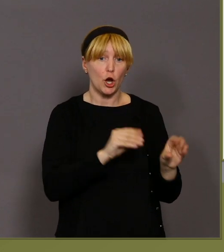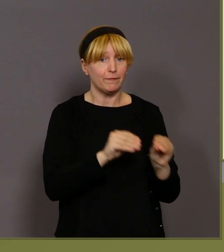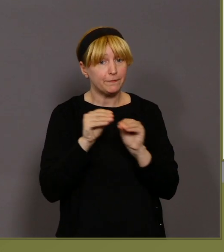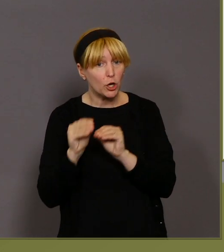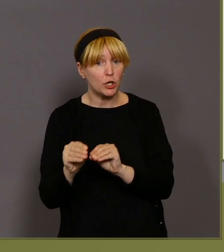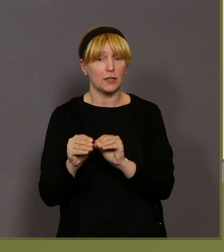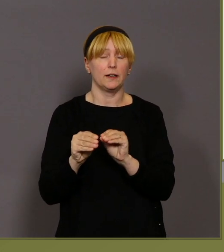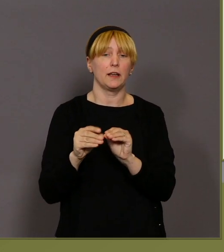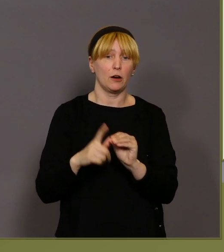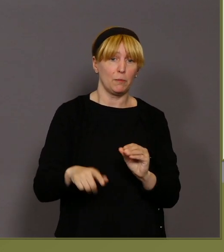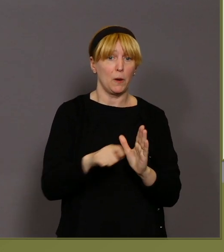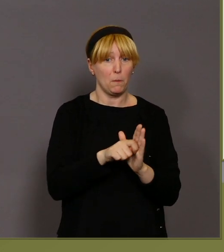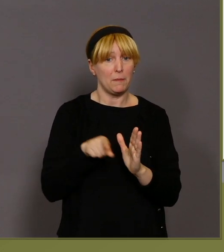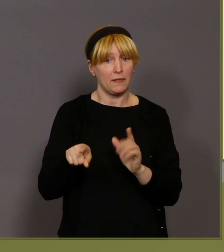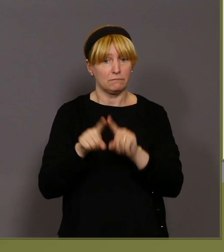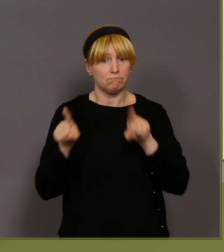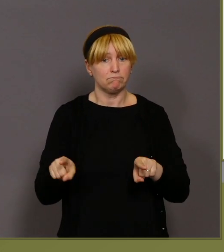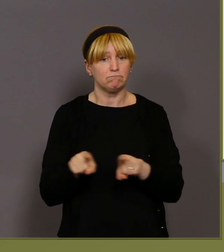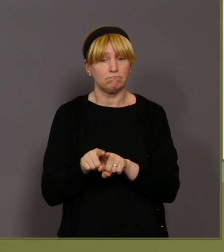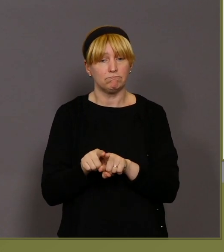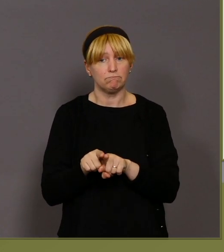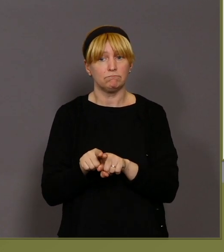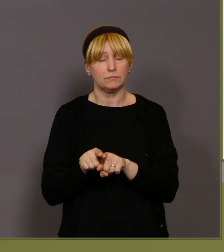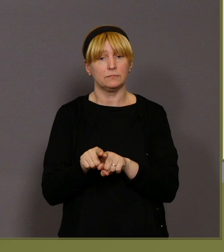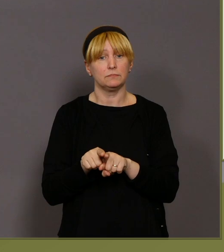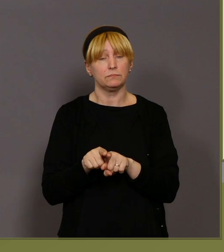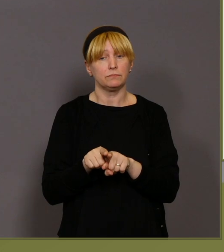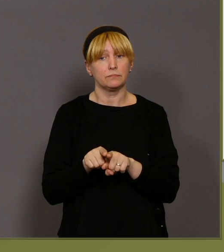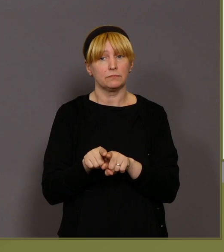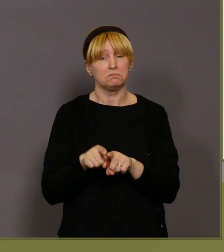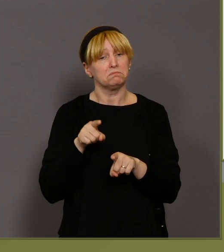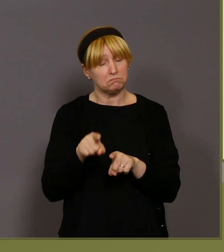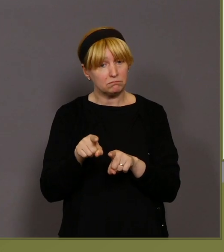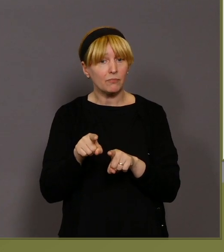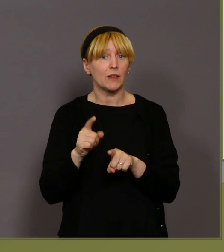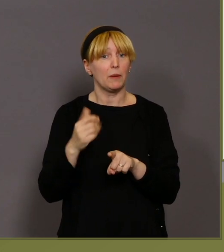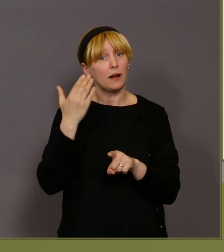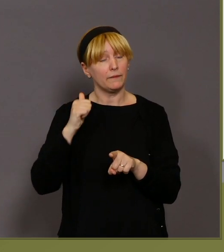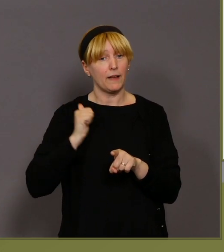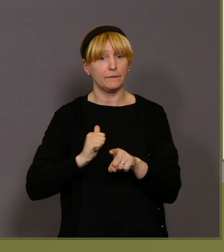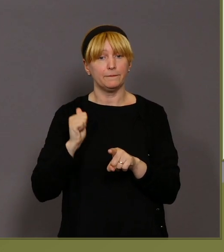want. And you can use it either by